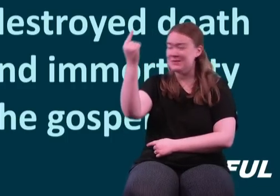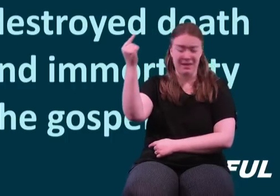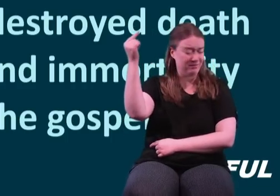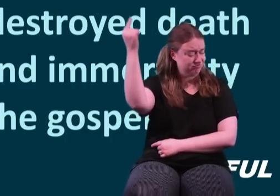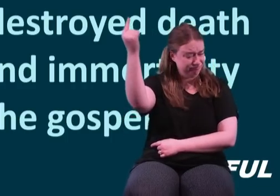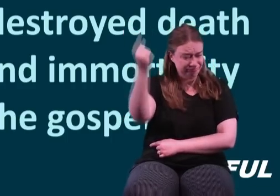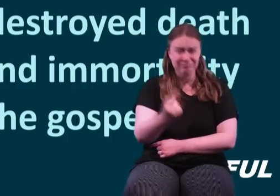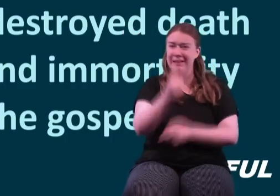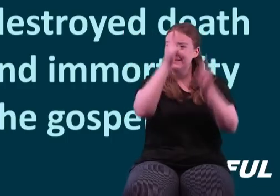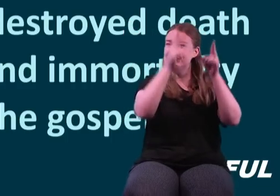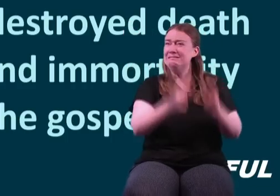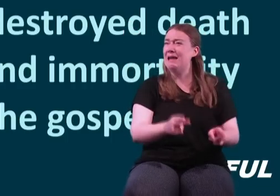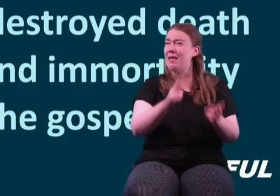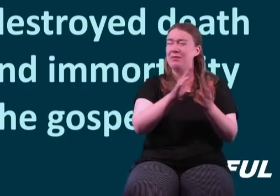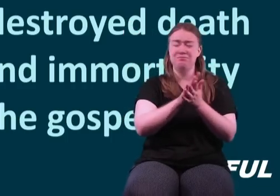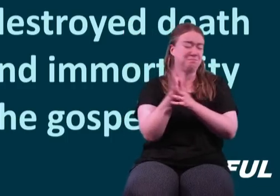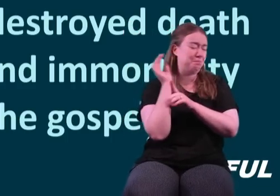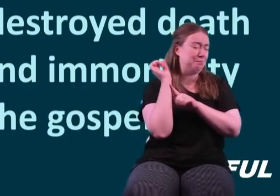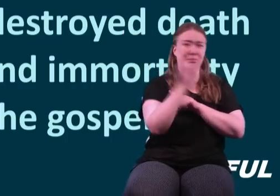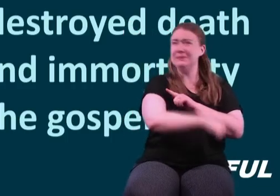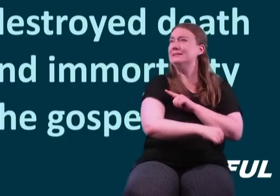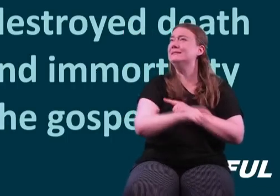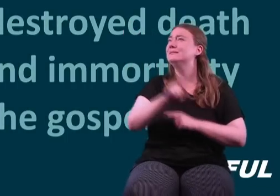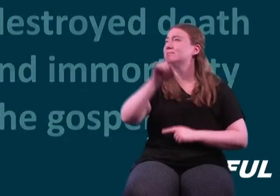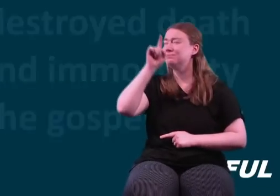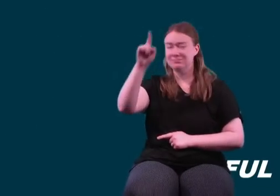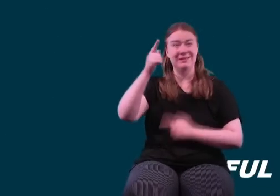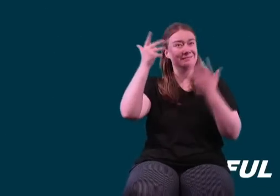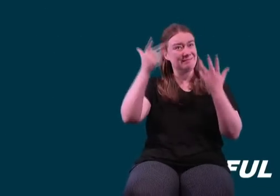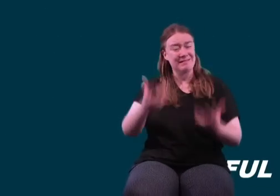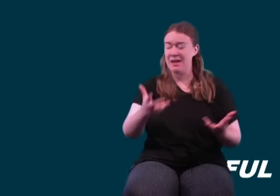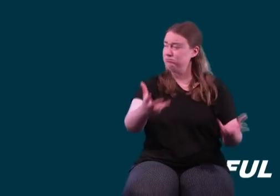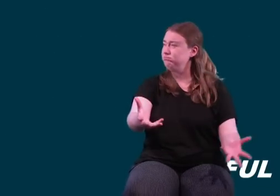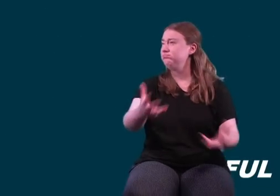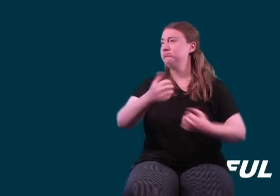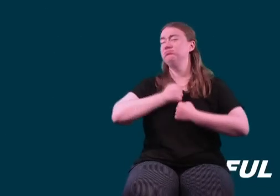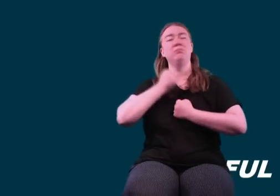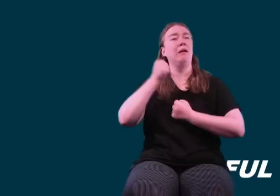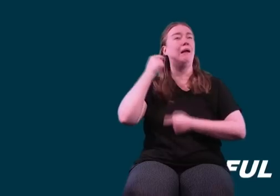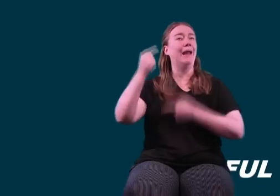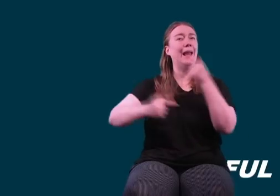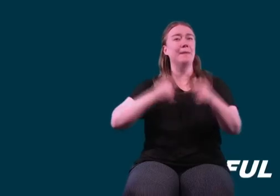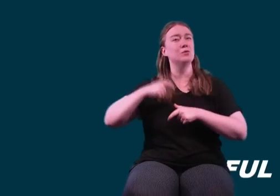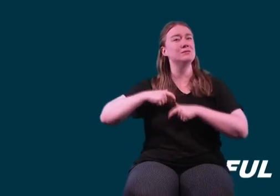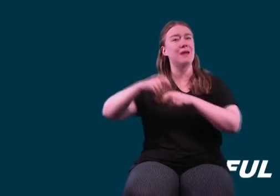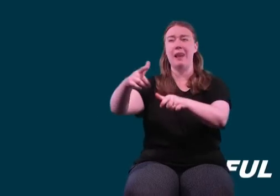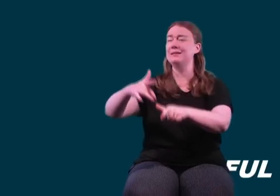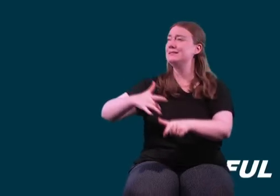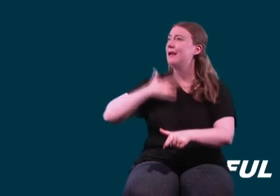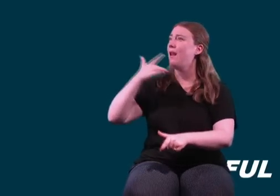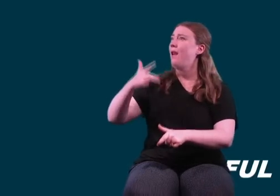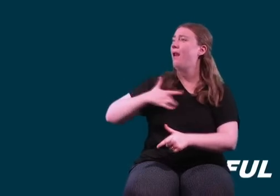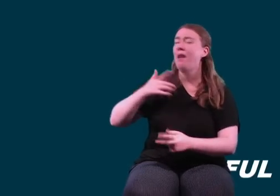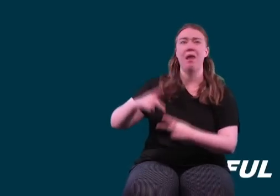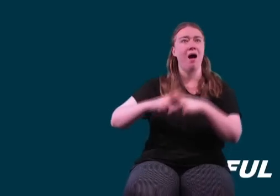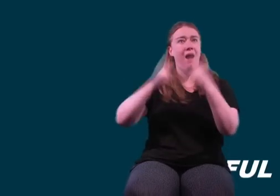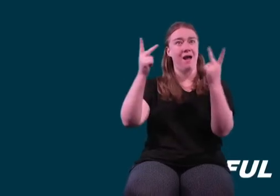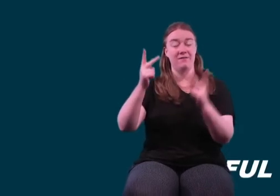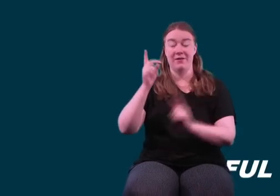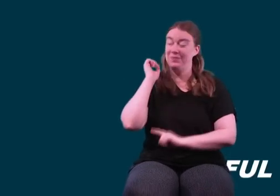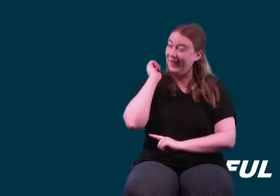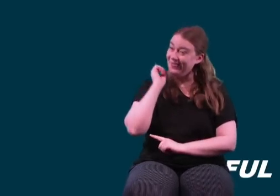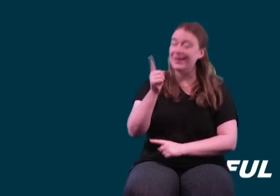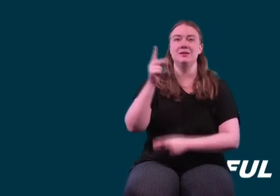brought life and immortality to light through the gospel. And of this gospel, I was appointed a